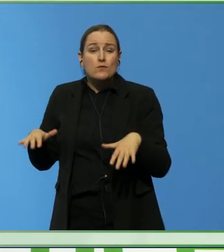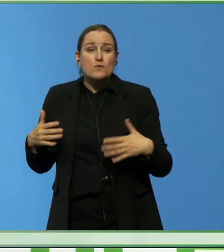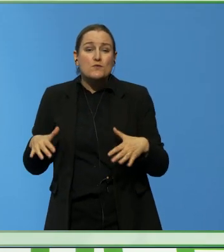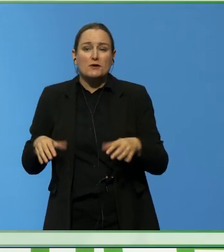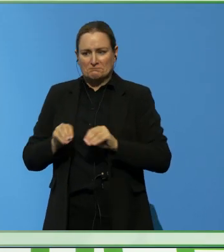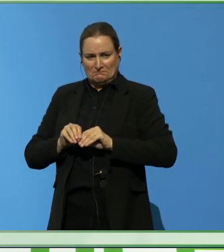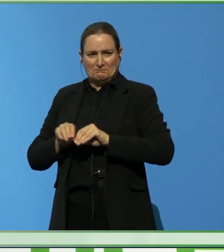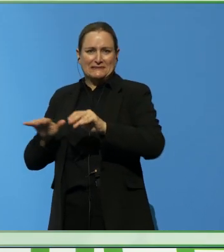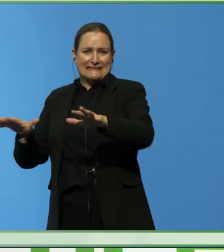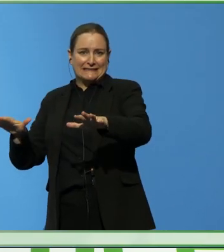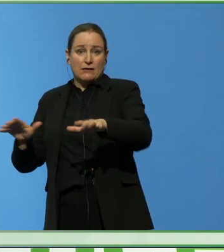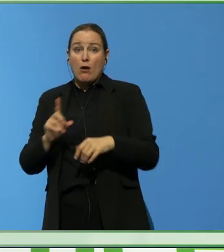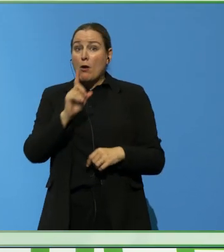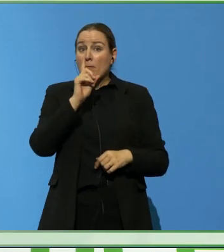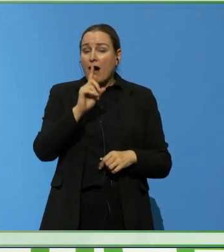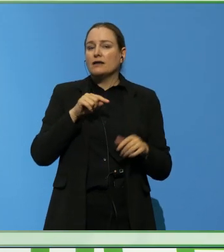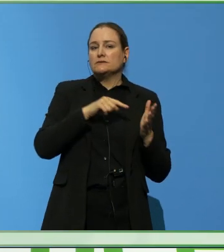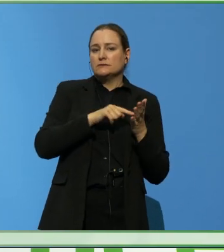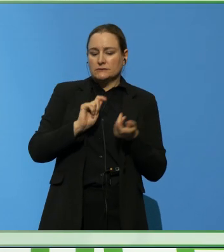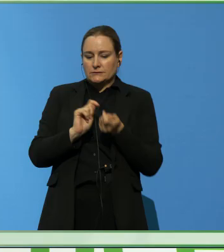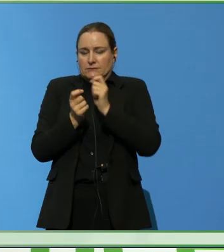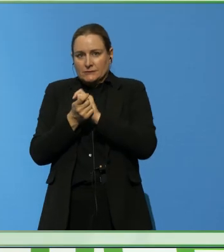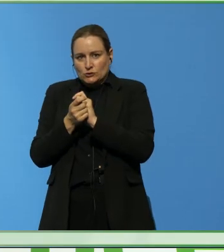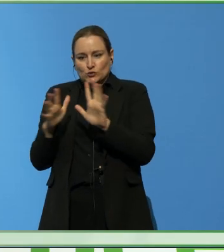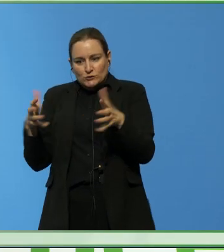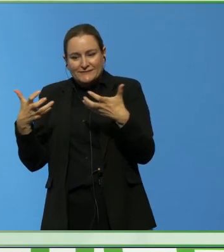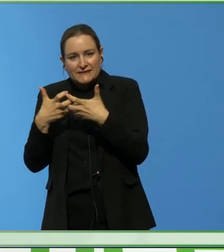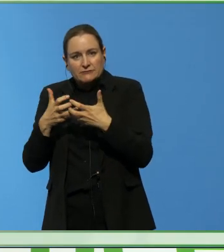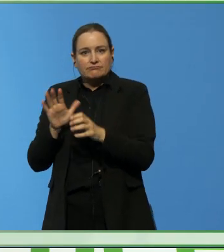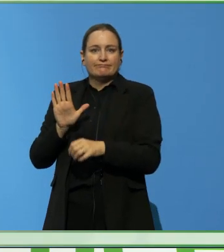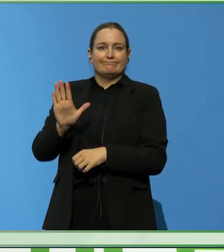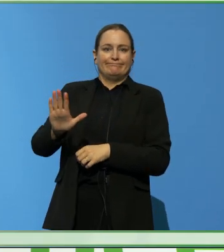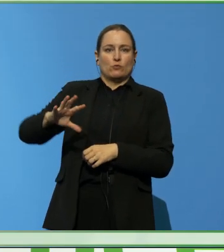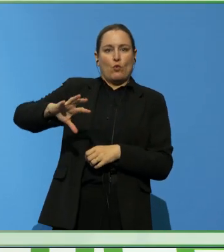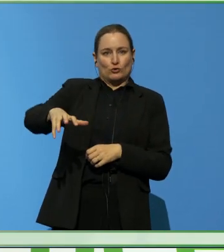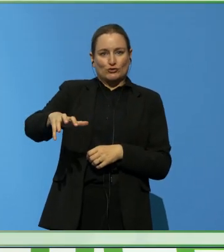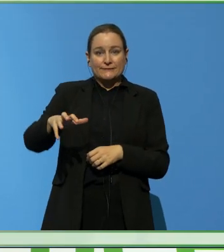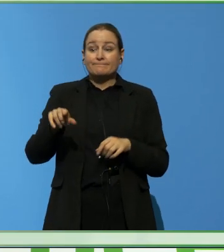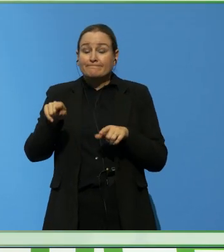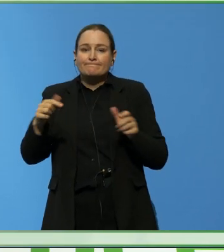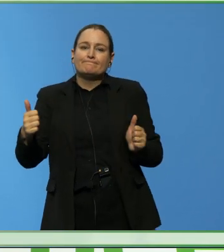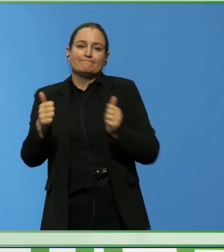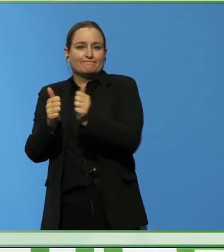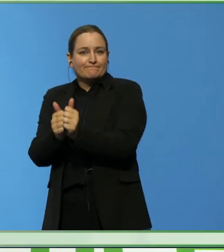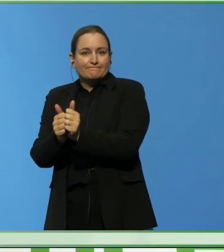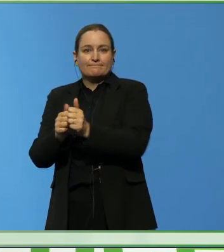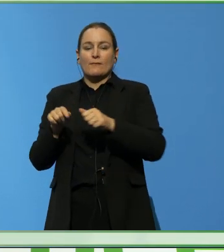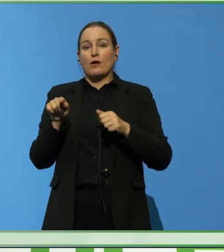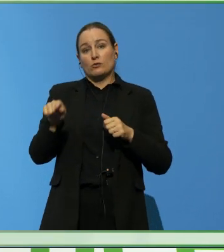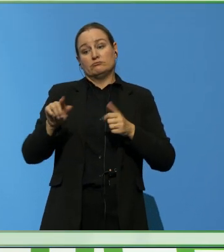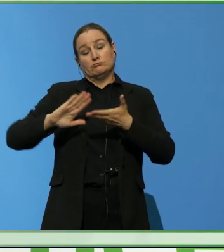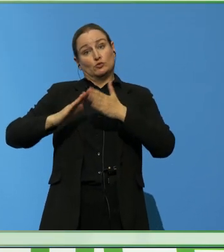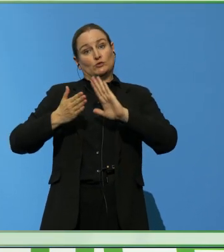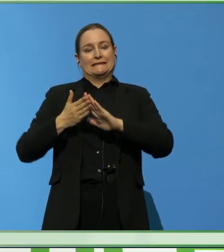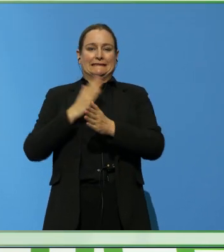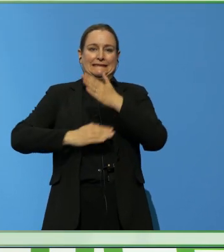inclusive localization process with girls with disabilities and organizations of people with disabilities in the next slides.